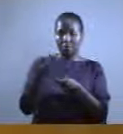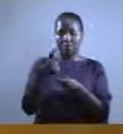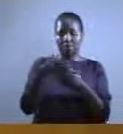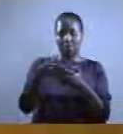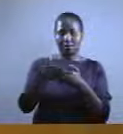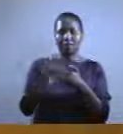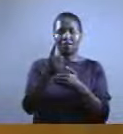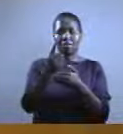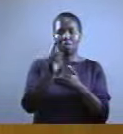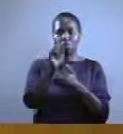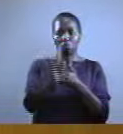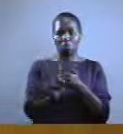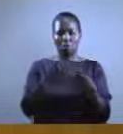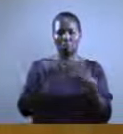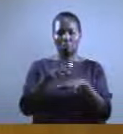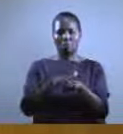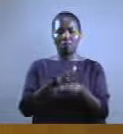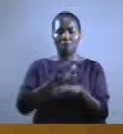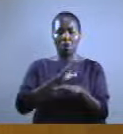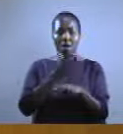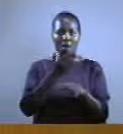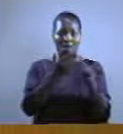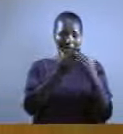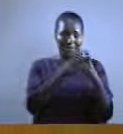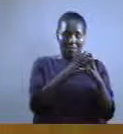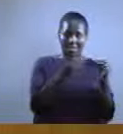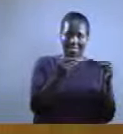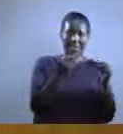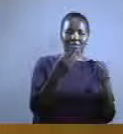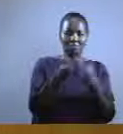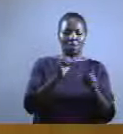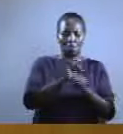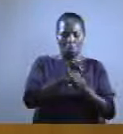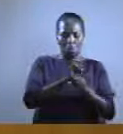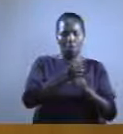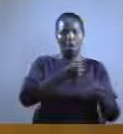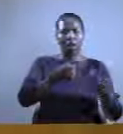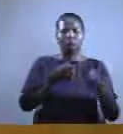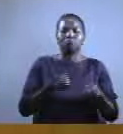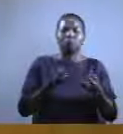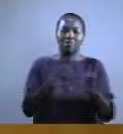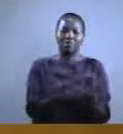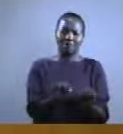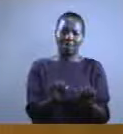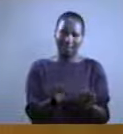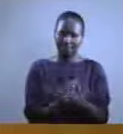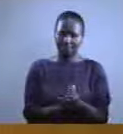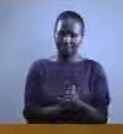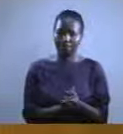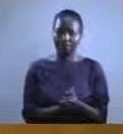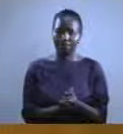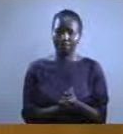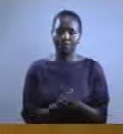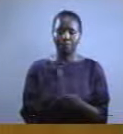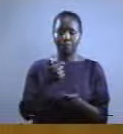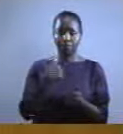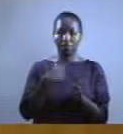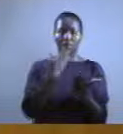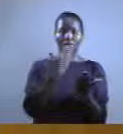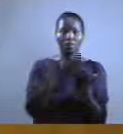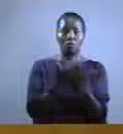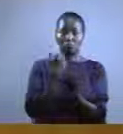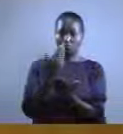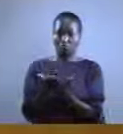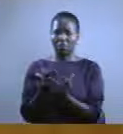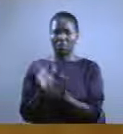of January to allow new school leavers to also benefit from the better chance to find employment. This proposal has been in the